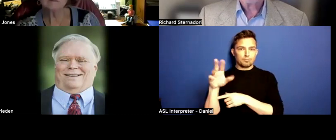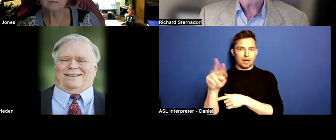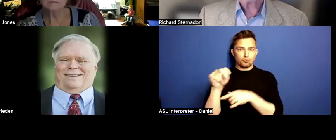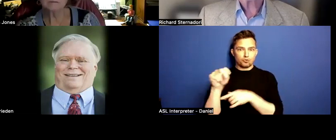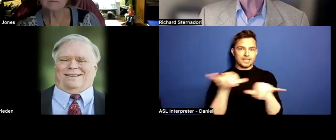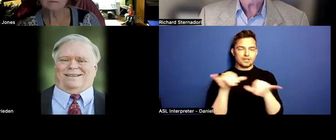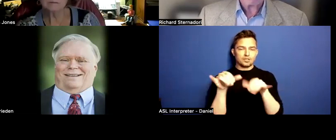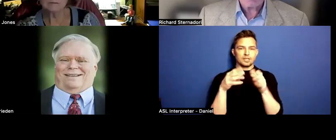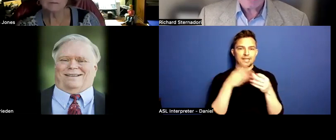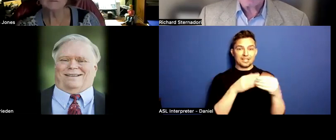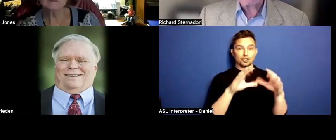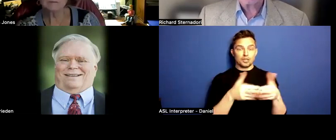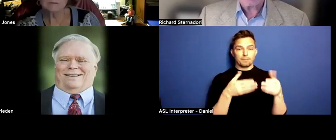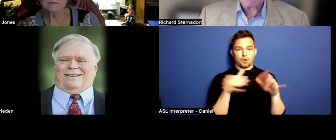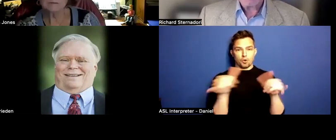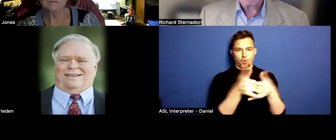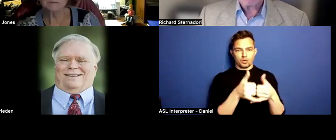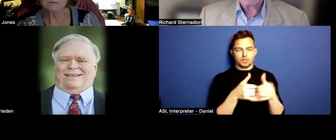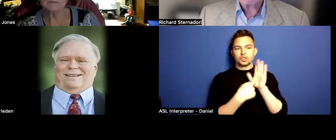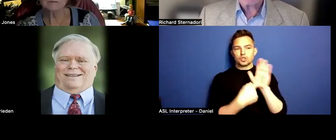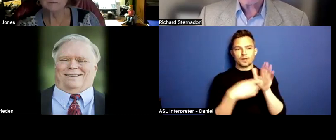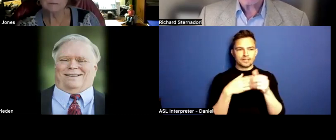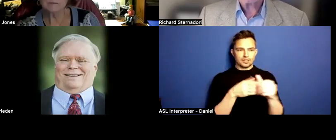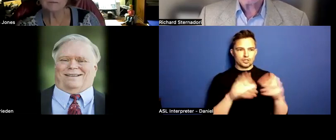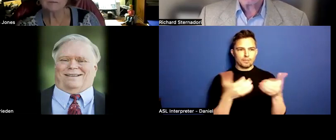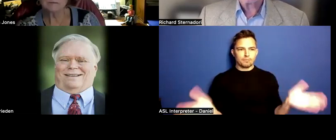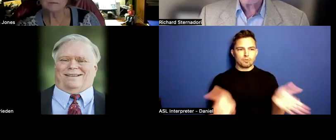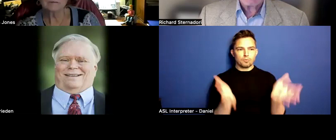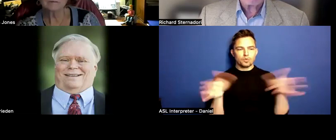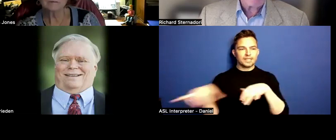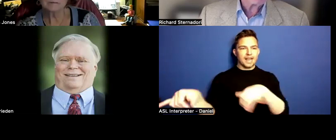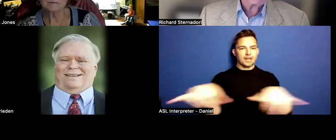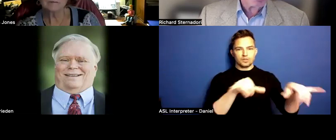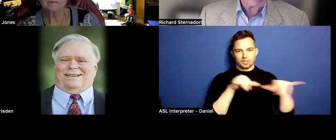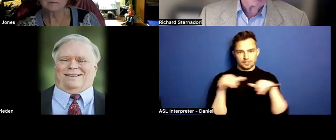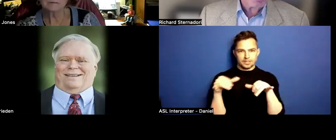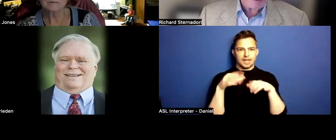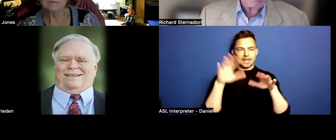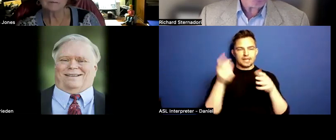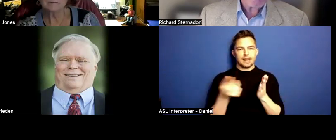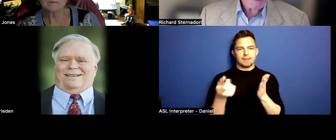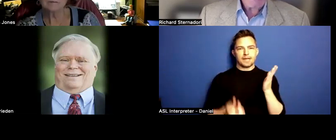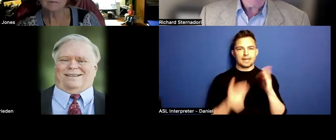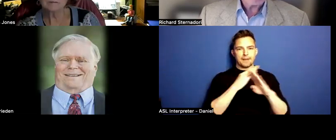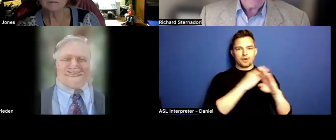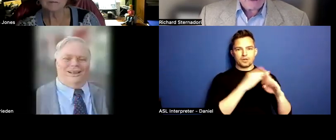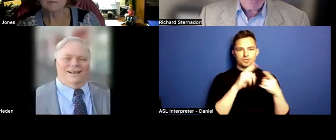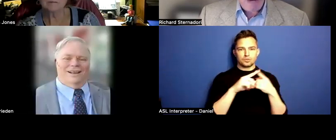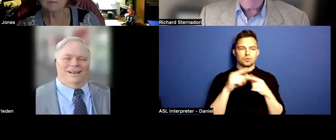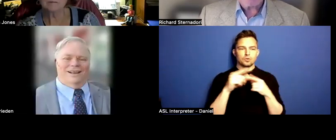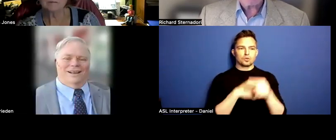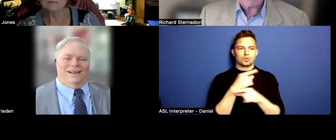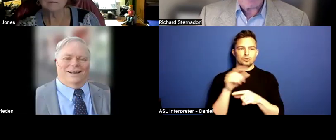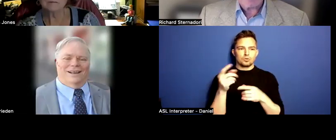Award, recognizing demonstrated leadership in promoting standardization and eliminating barriers to global trade. And finally,